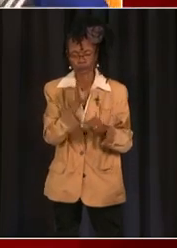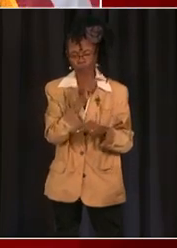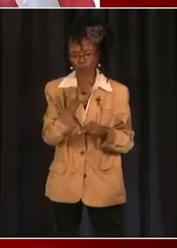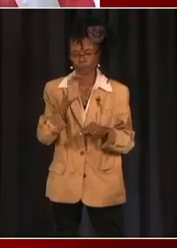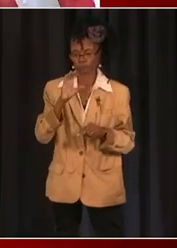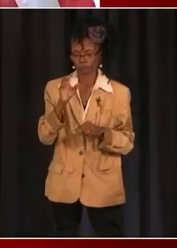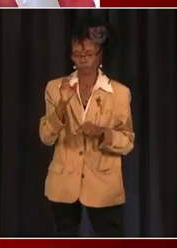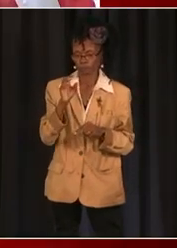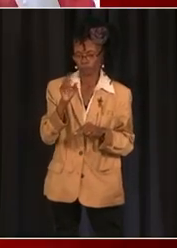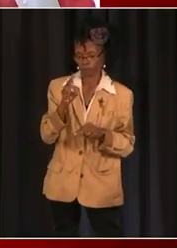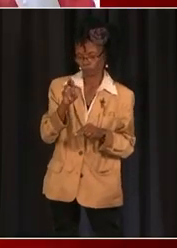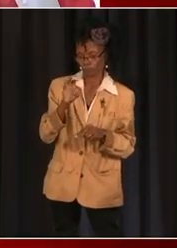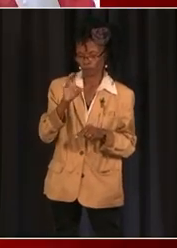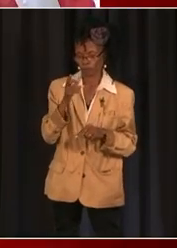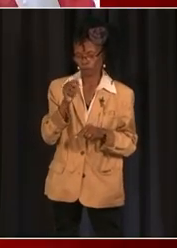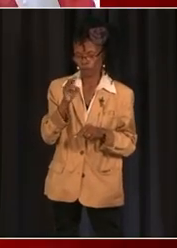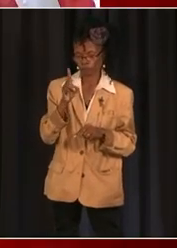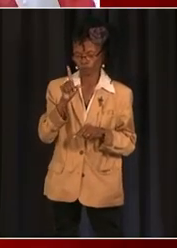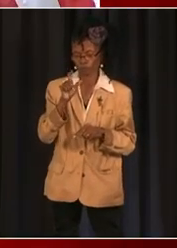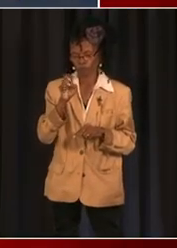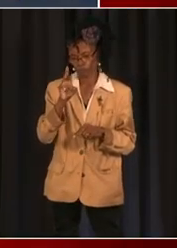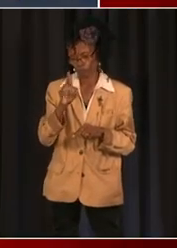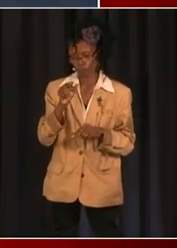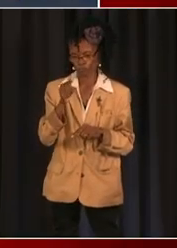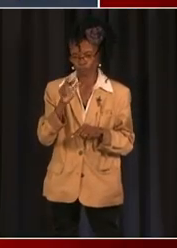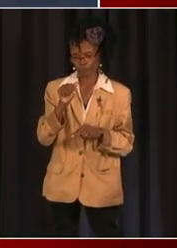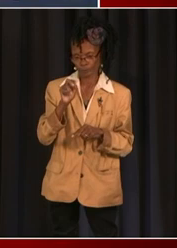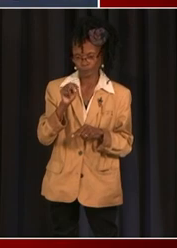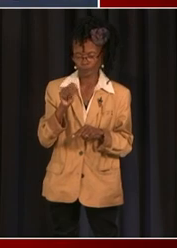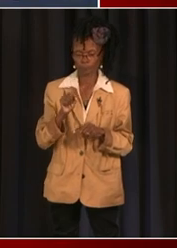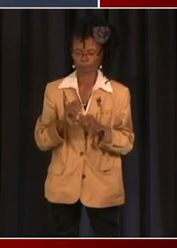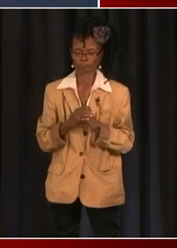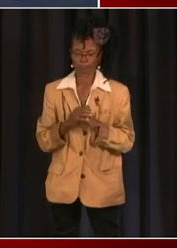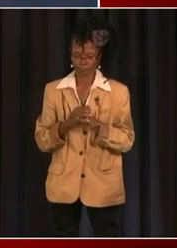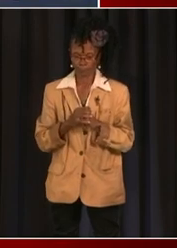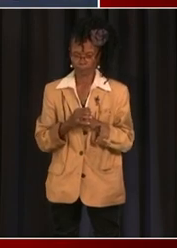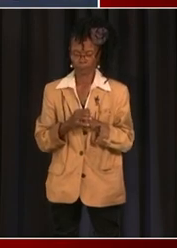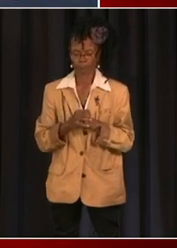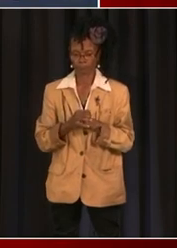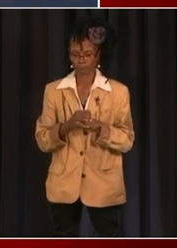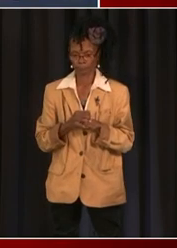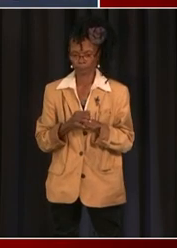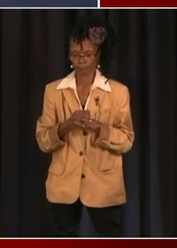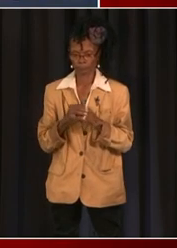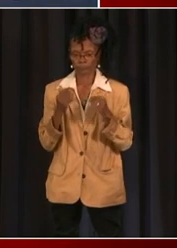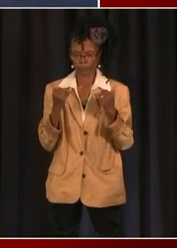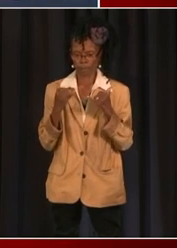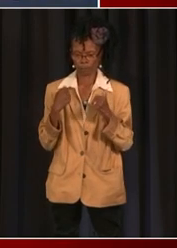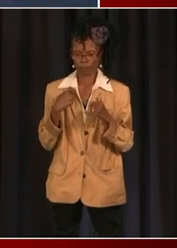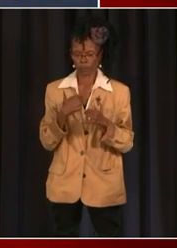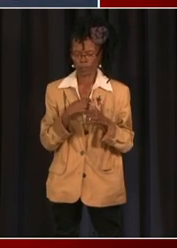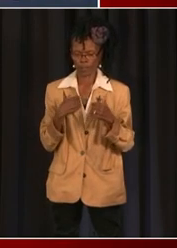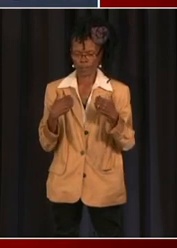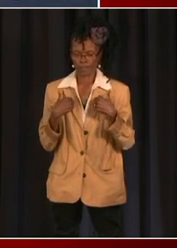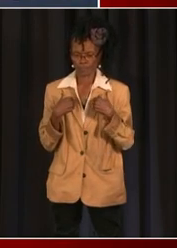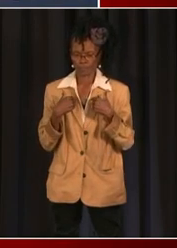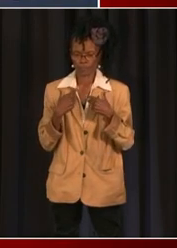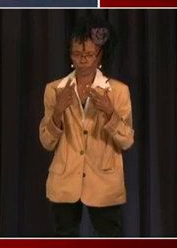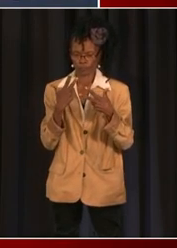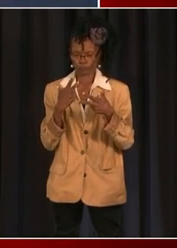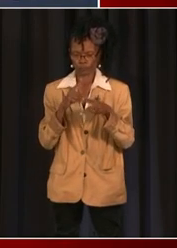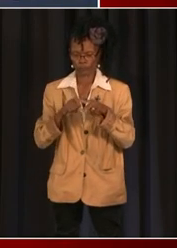Nesbitt. DC Public Schools will be implementing a layered mitigation approach to preventing the spread